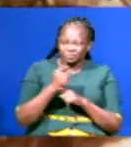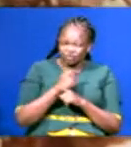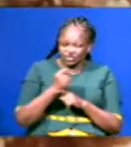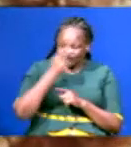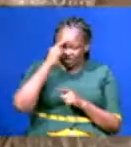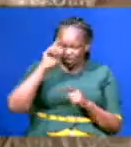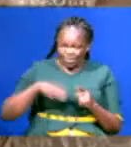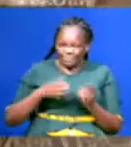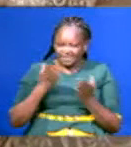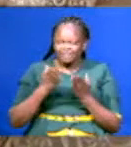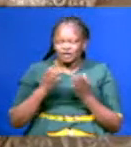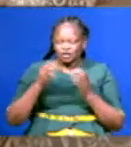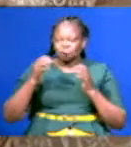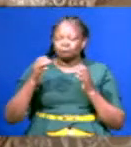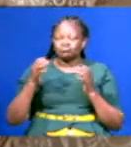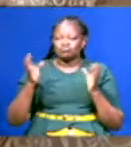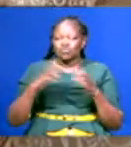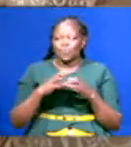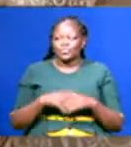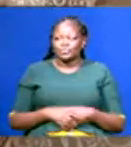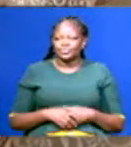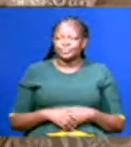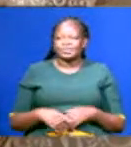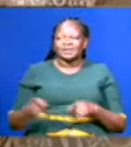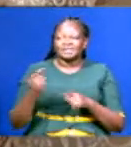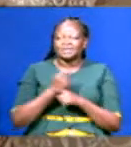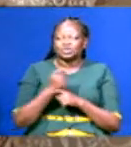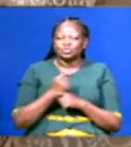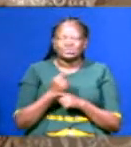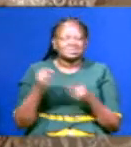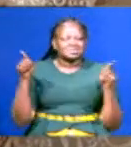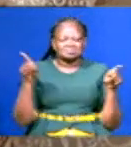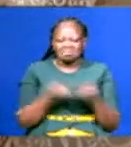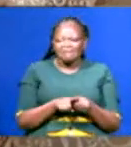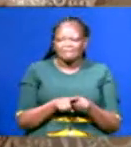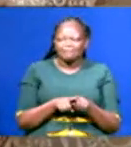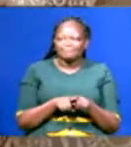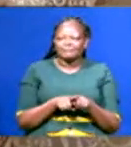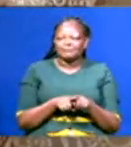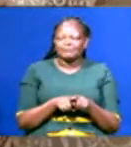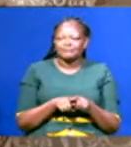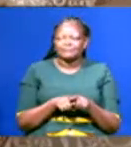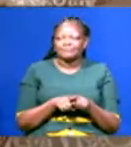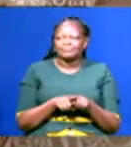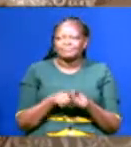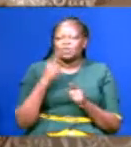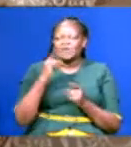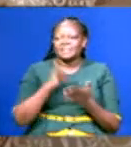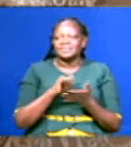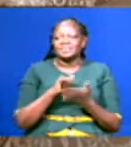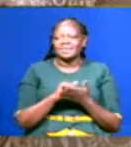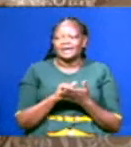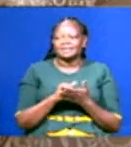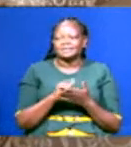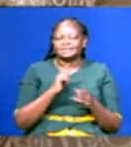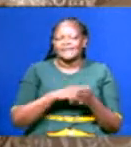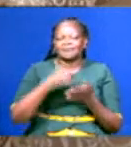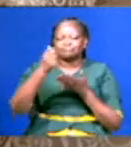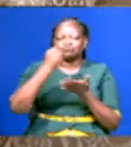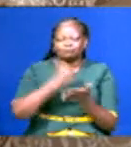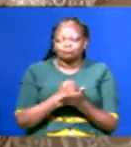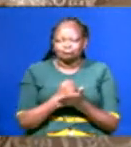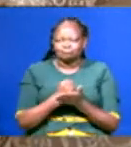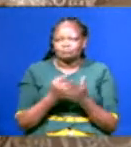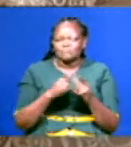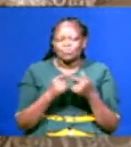Women's Service Corps? Now, the training actually were basically the same. Yeah, it's only that, you know, upon recruitment, we used